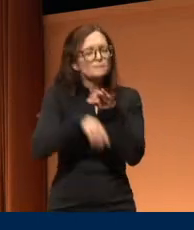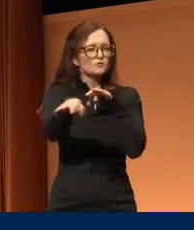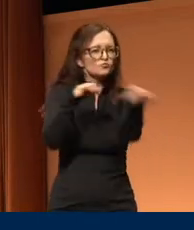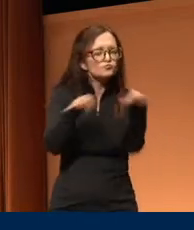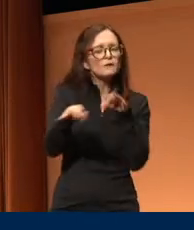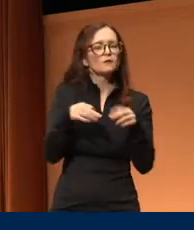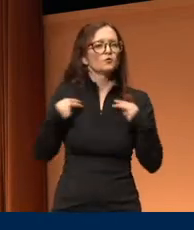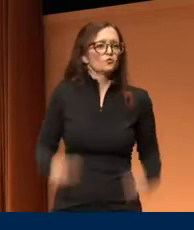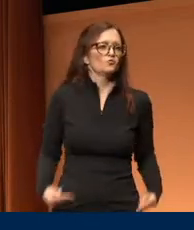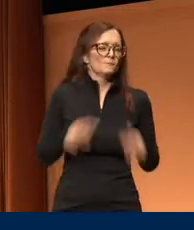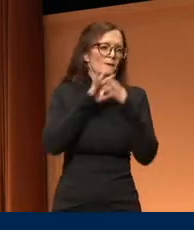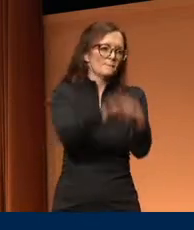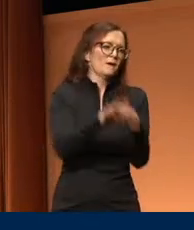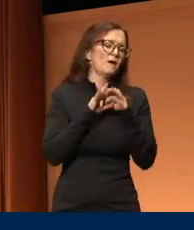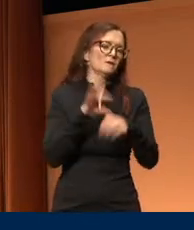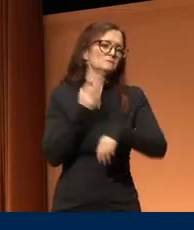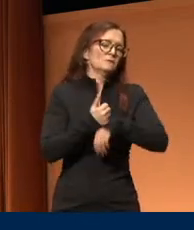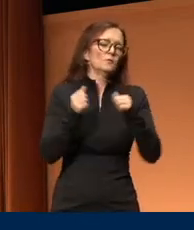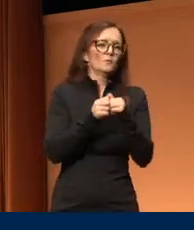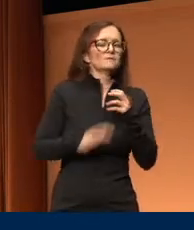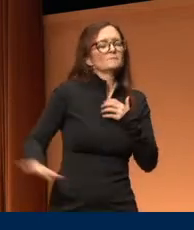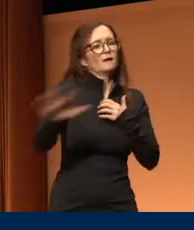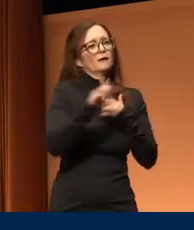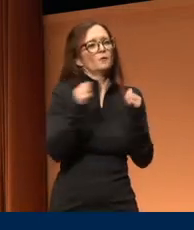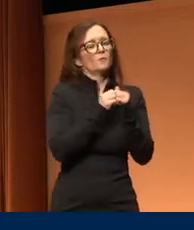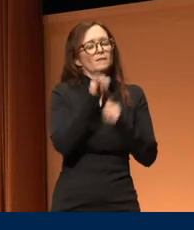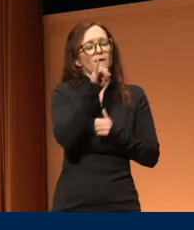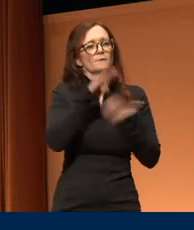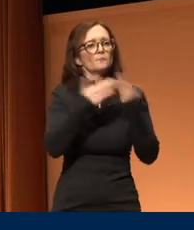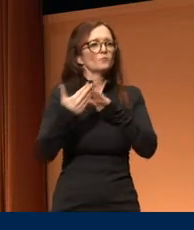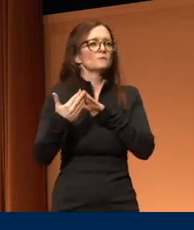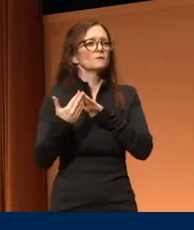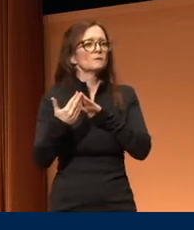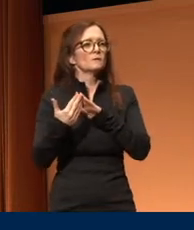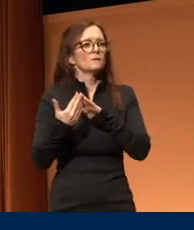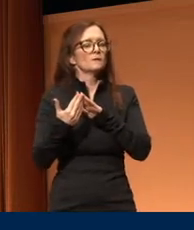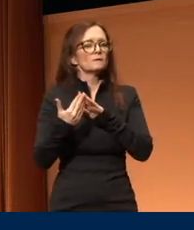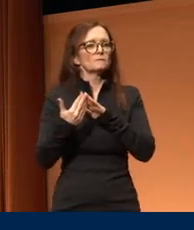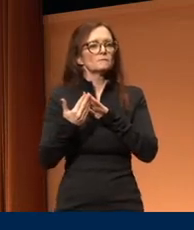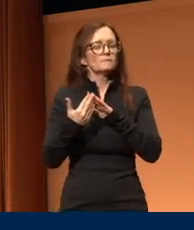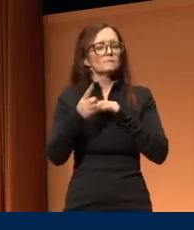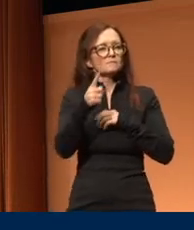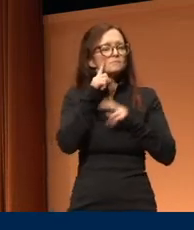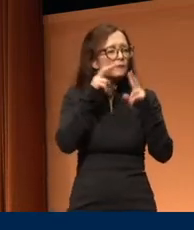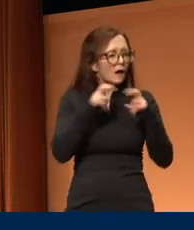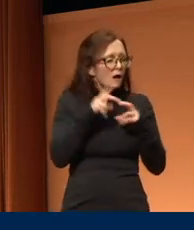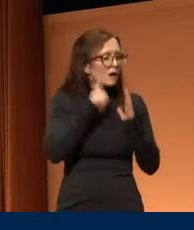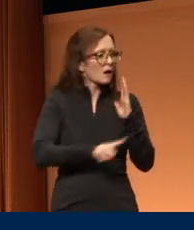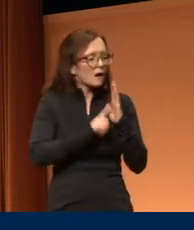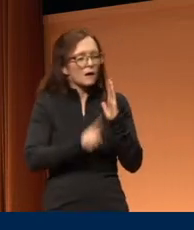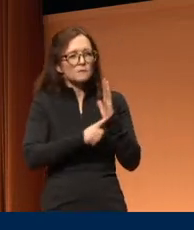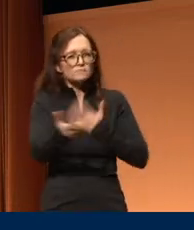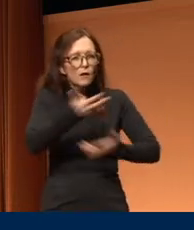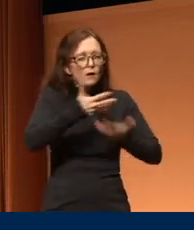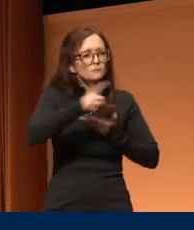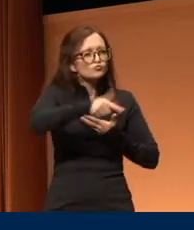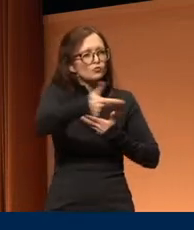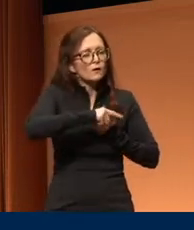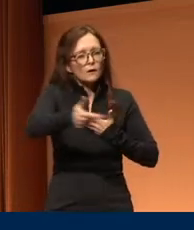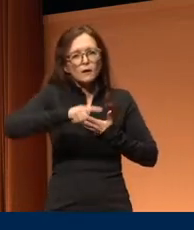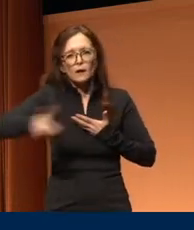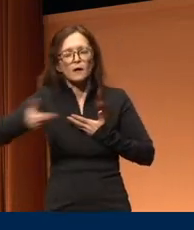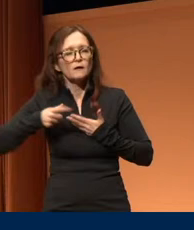bond created in the spaces occupied by the Yellow Vests. They quoted and analyzed observed exchanges, rituals,